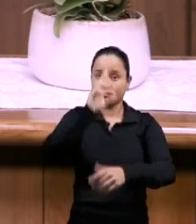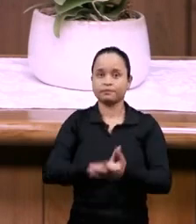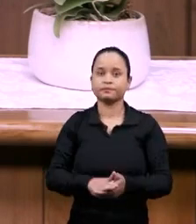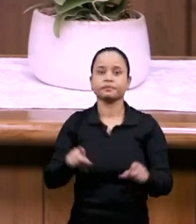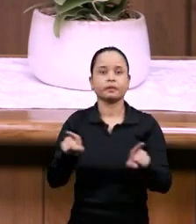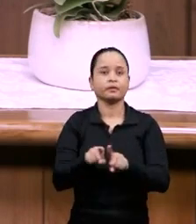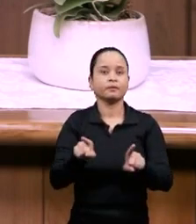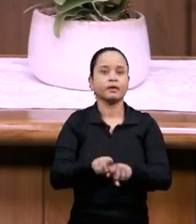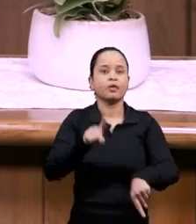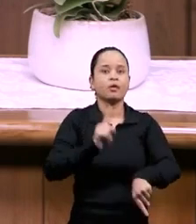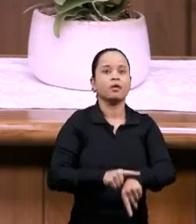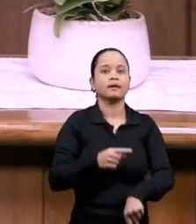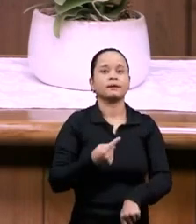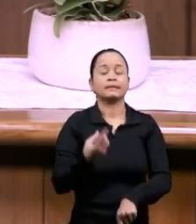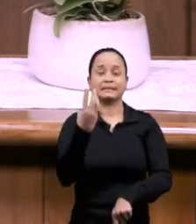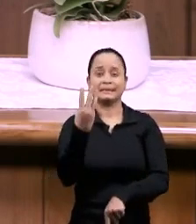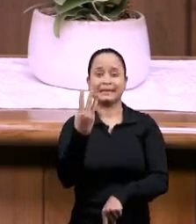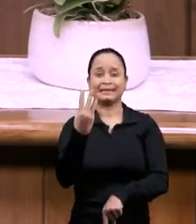week. So